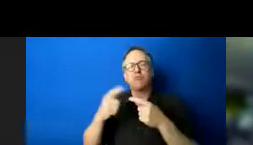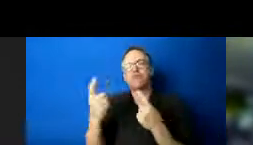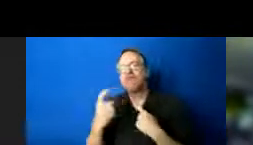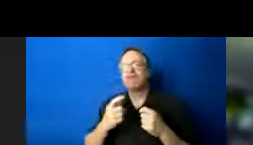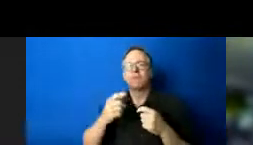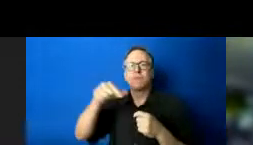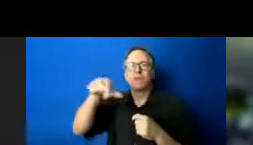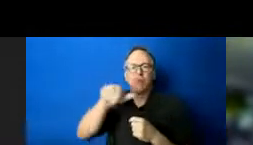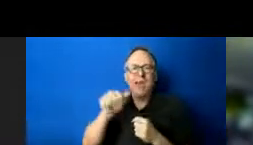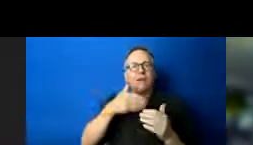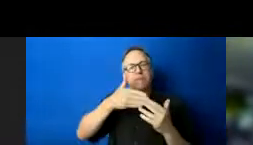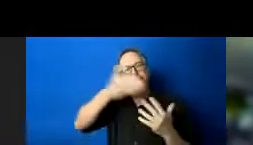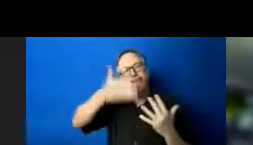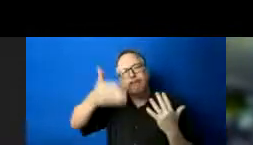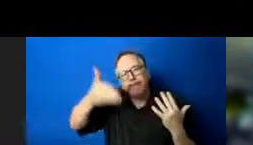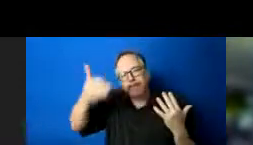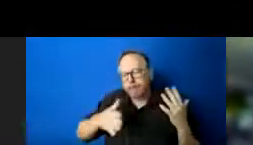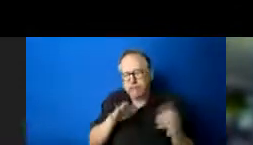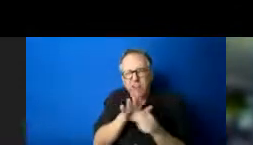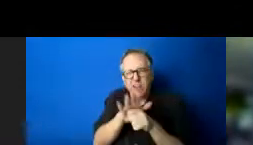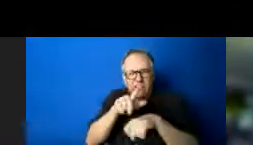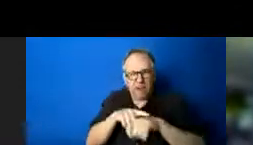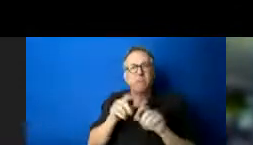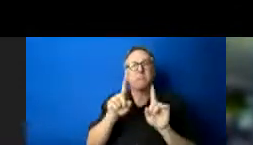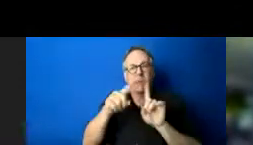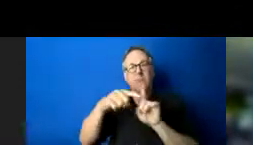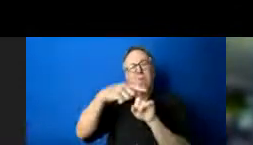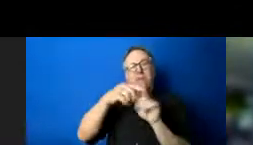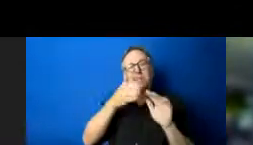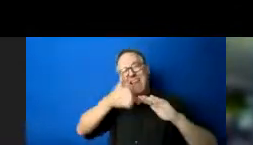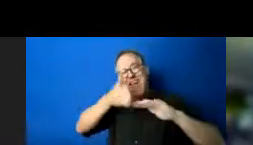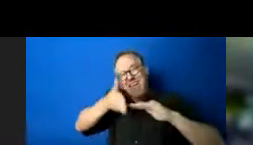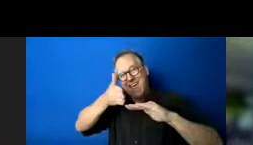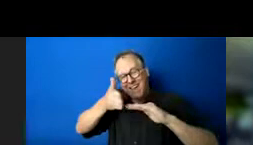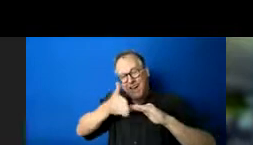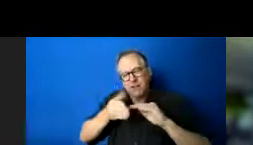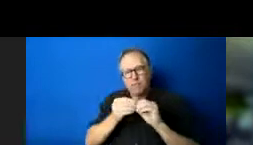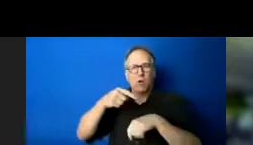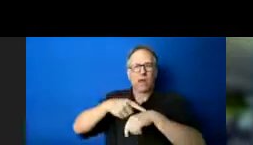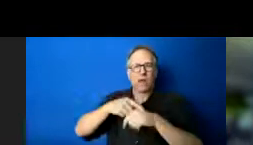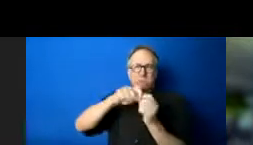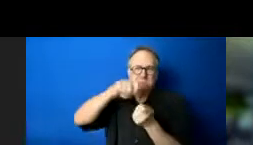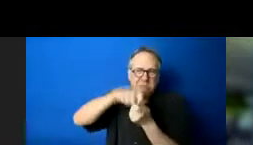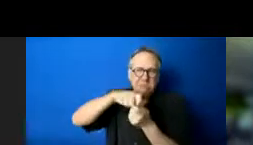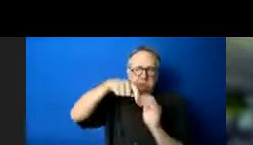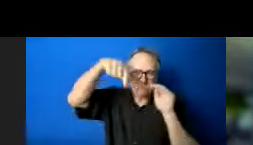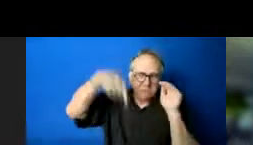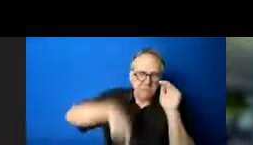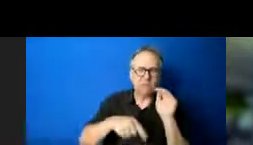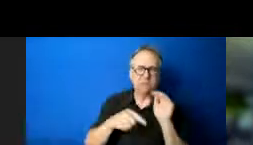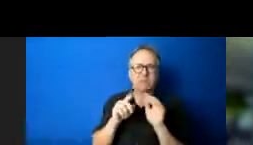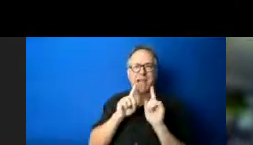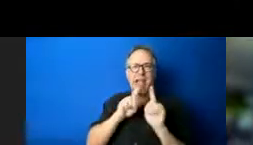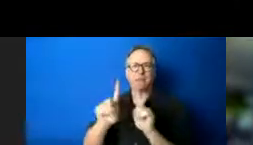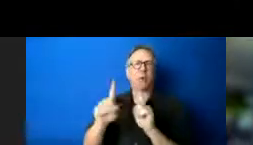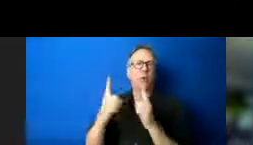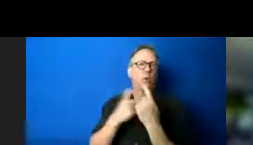throughout and then have some time at the end to discuss in detail and field your questions.